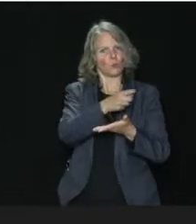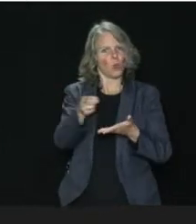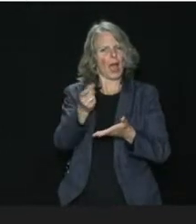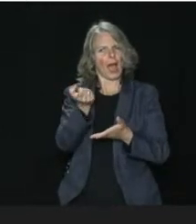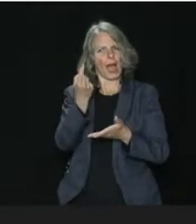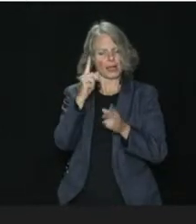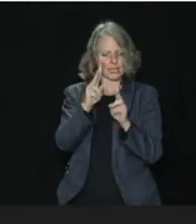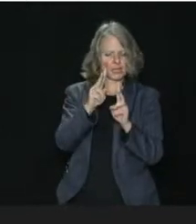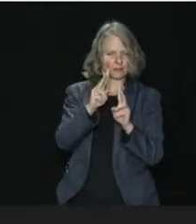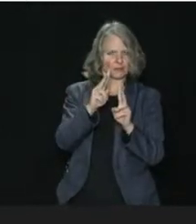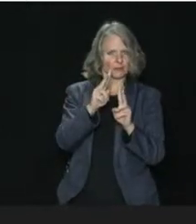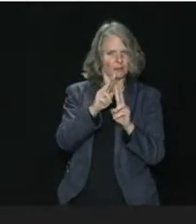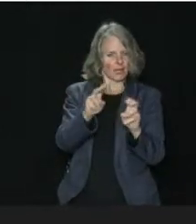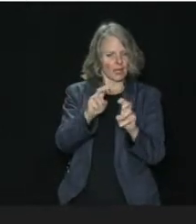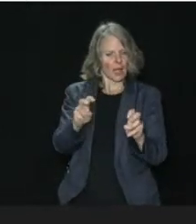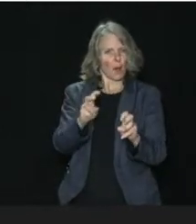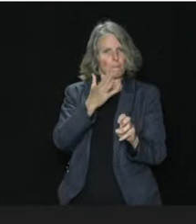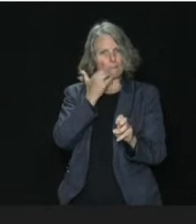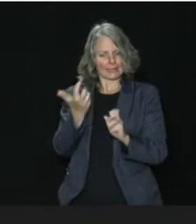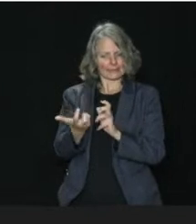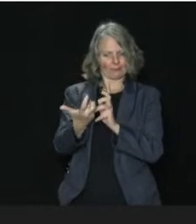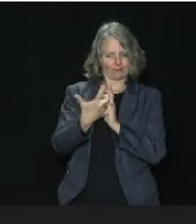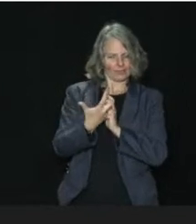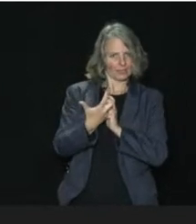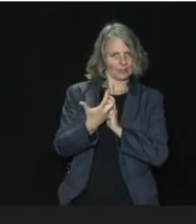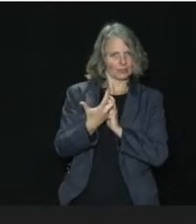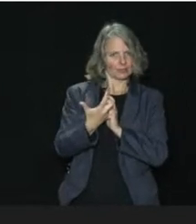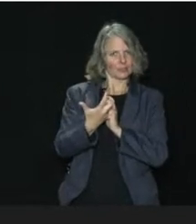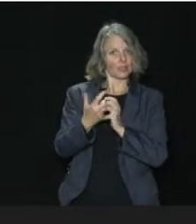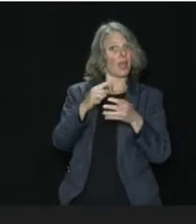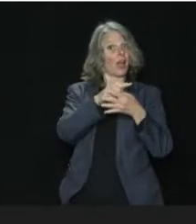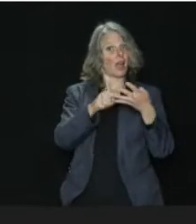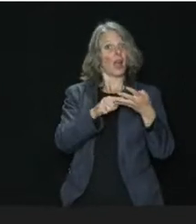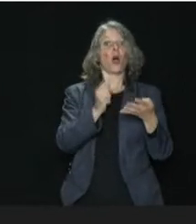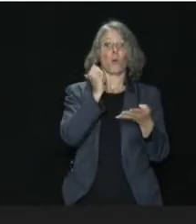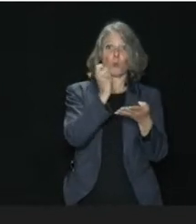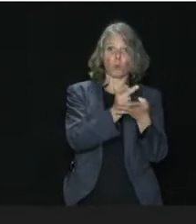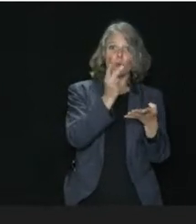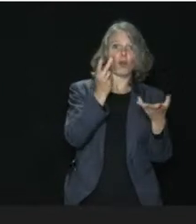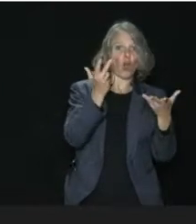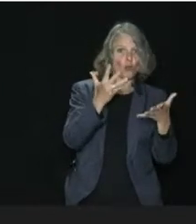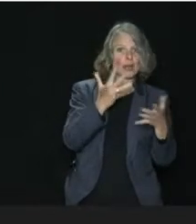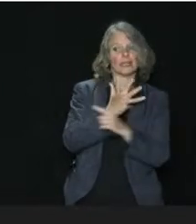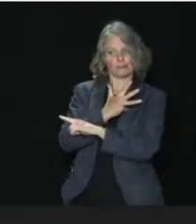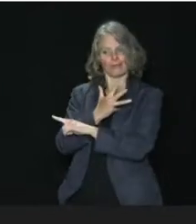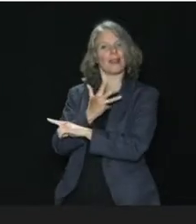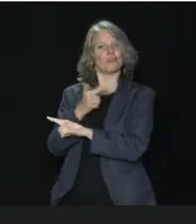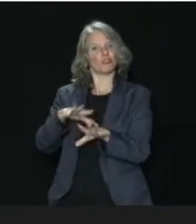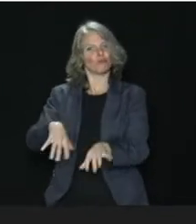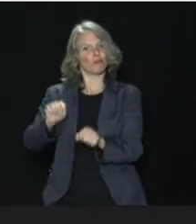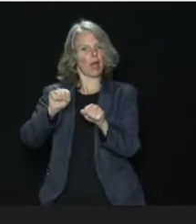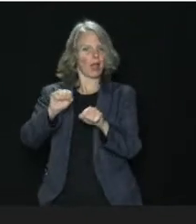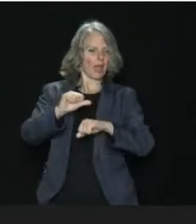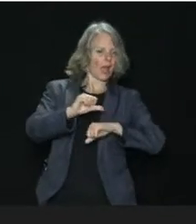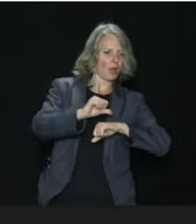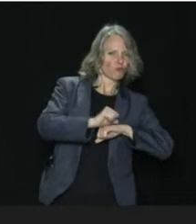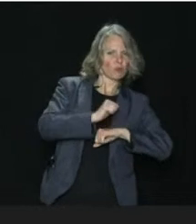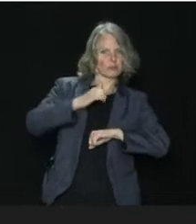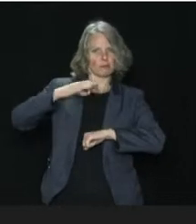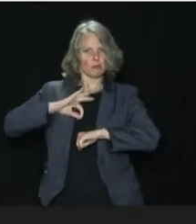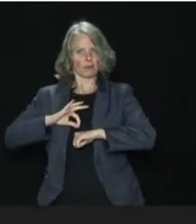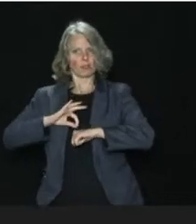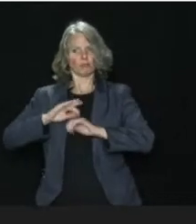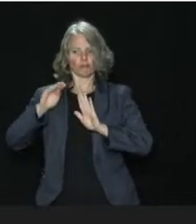are providing to them has already undergone that benefit risk assessment that NACI has laid out, for